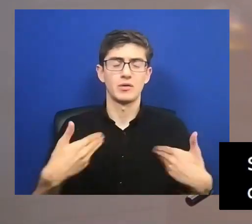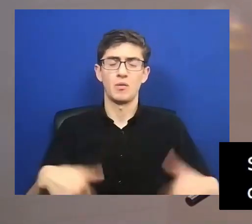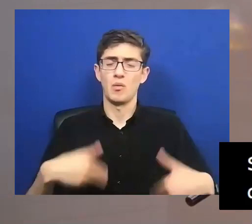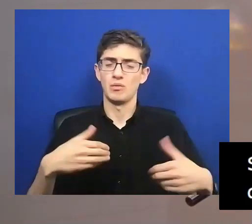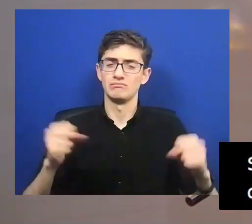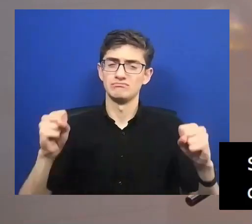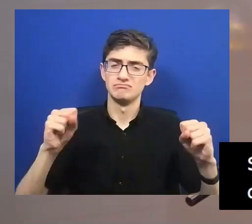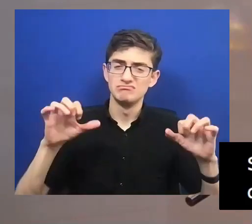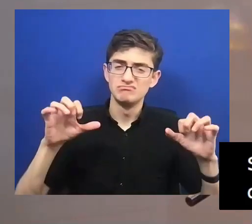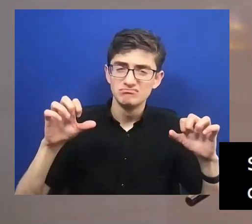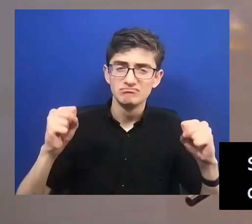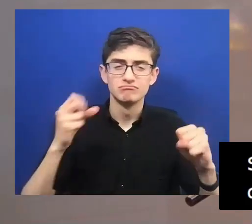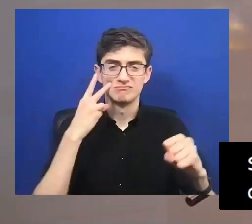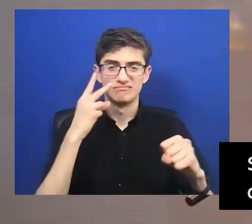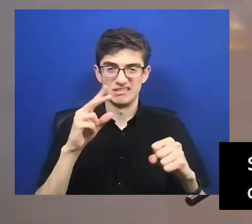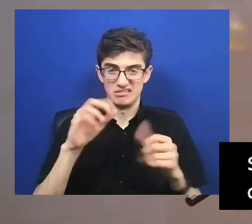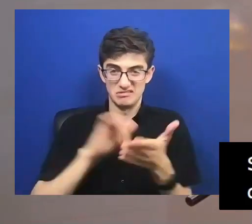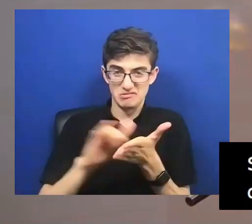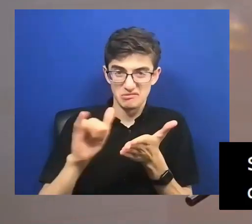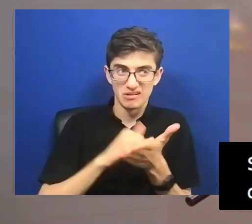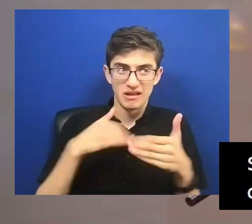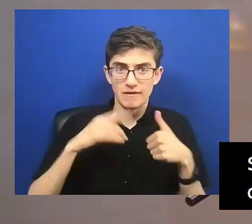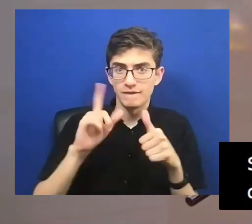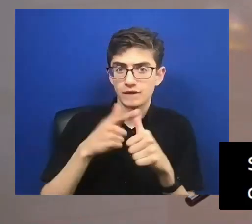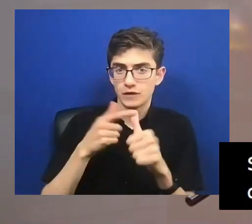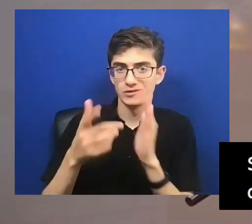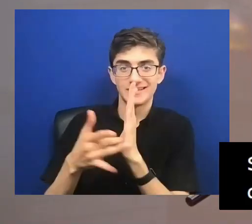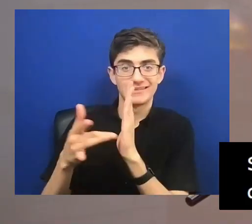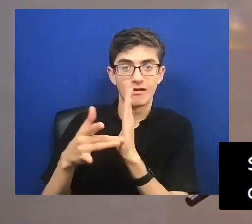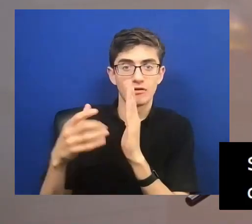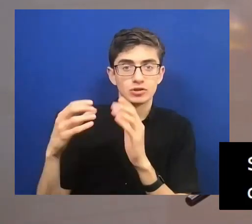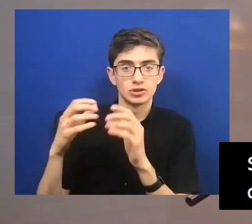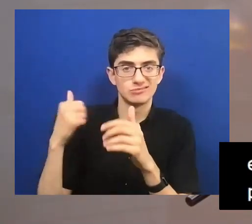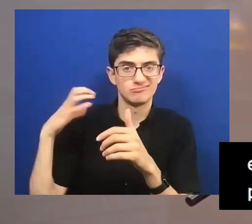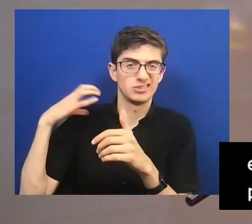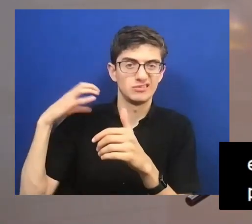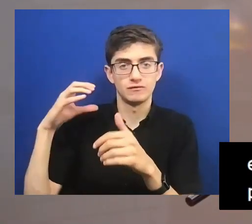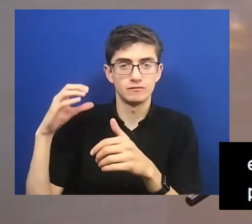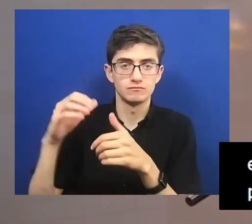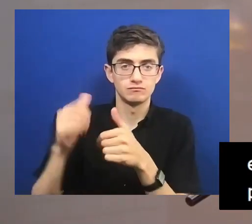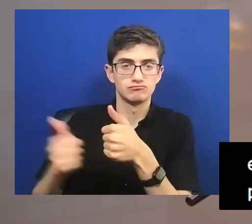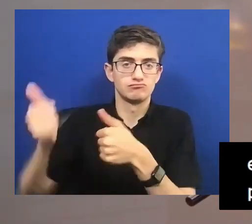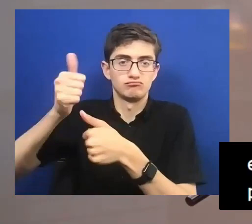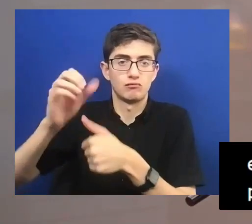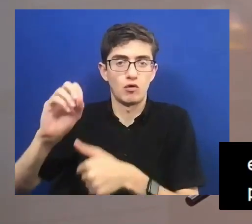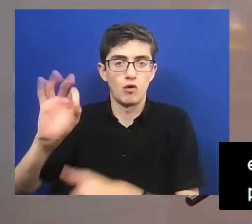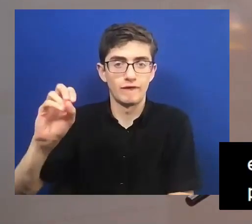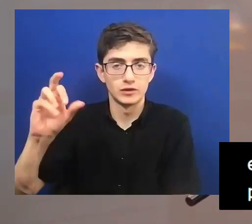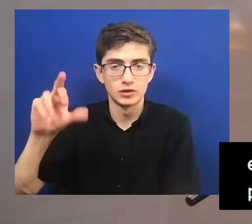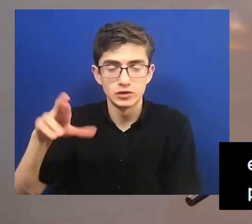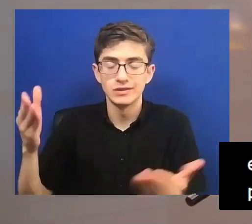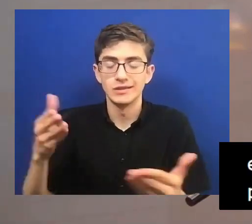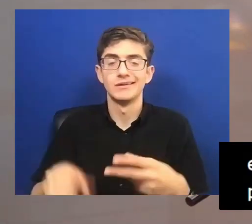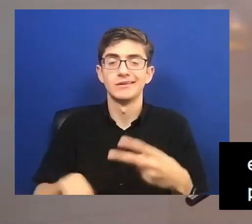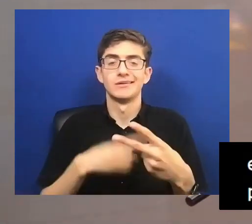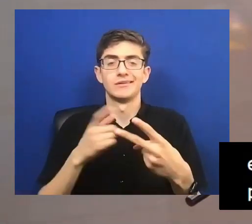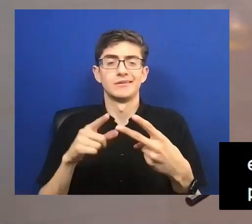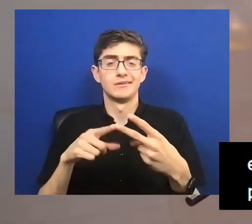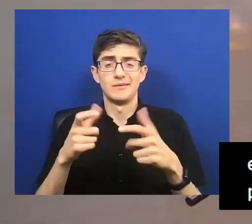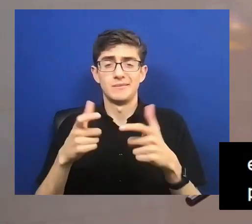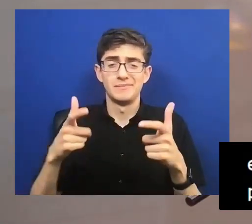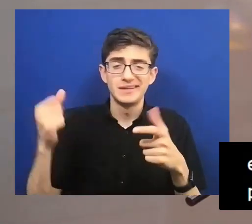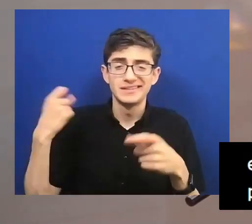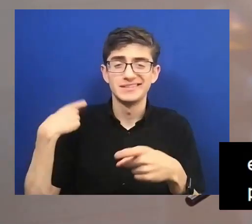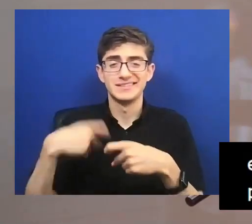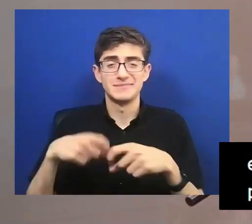New York City's first chief technology officer is here today. My friend Diana Cabo from the Hispanic Federation, the largest Hispanic organization.